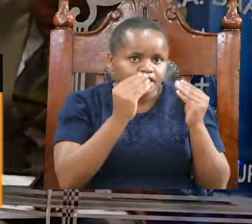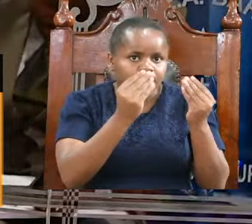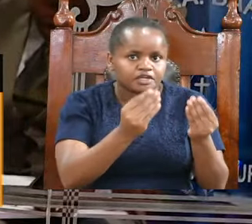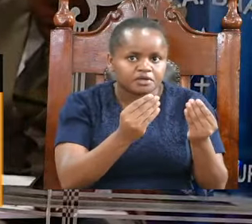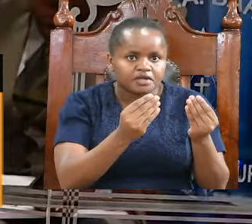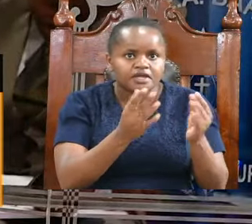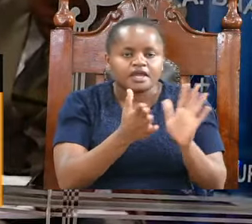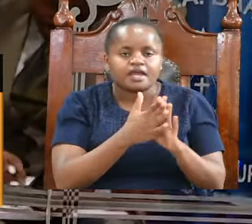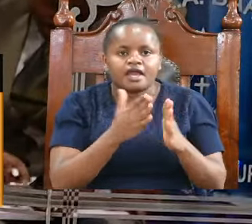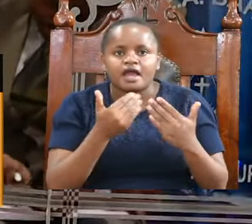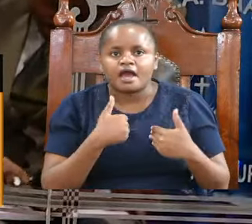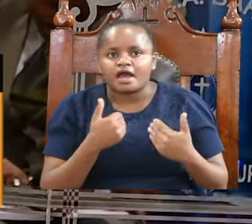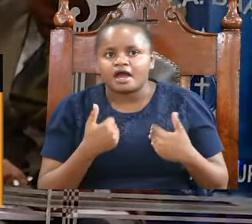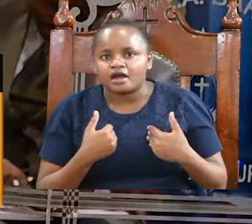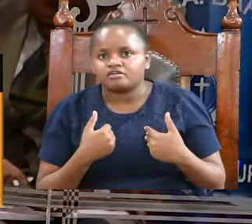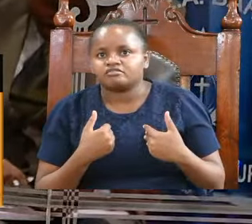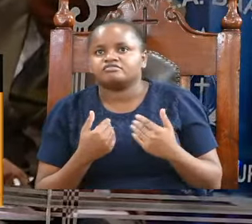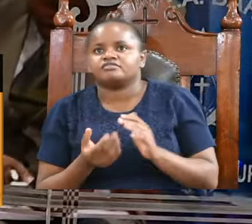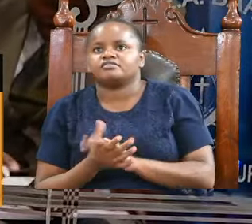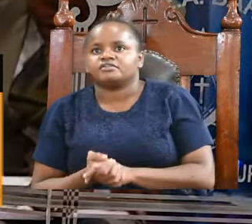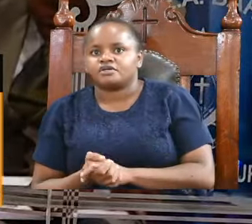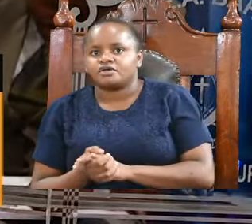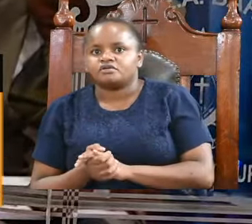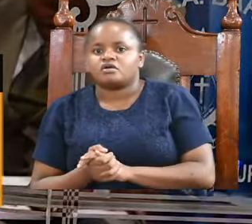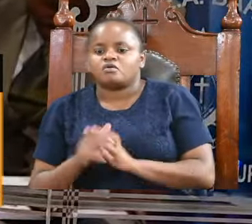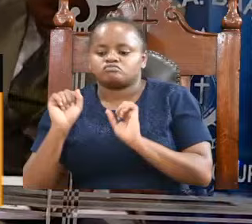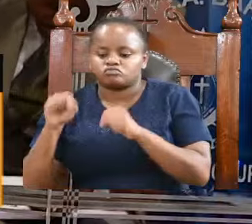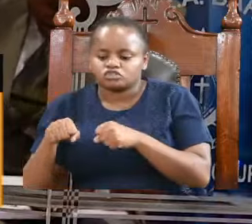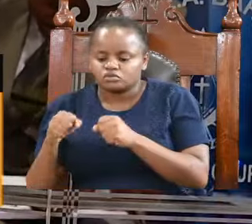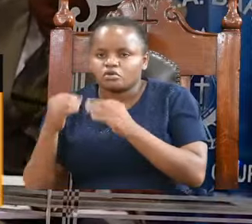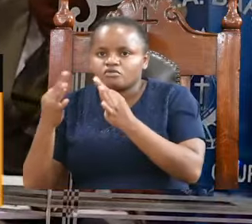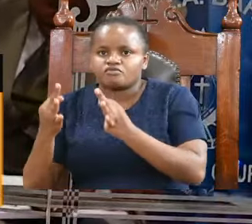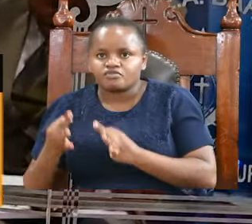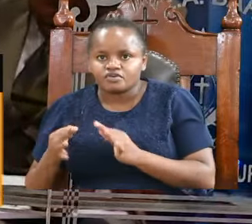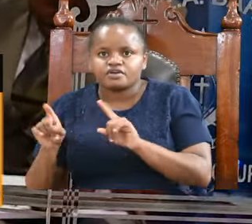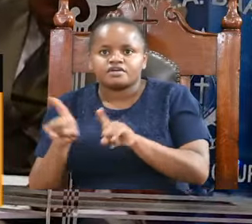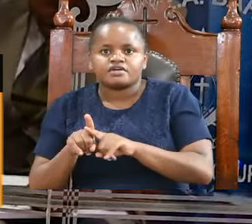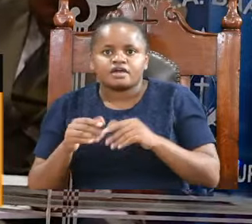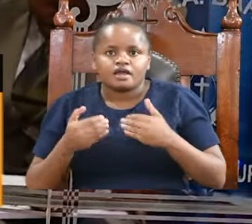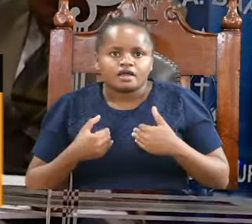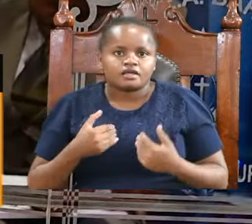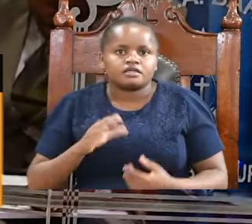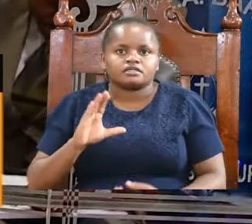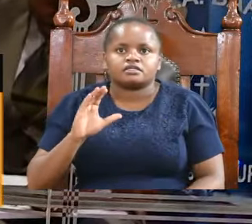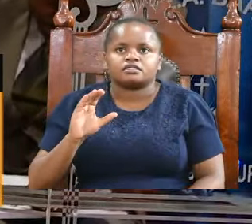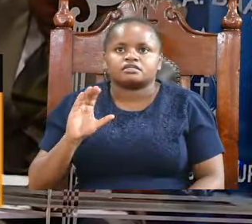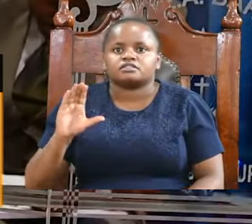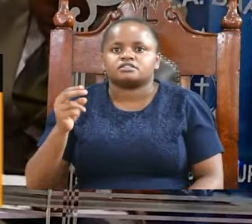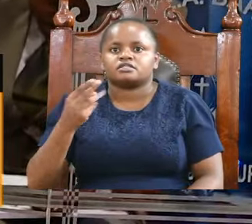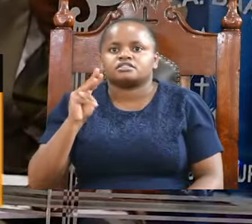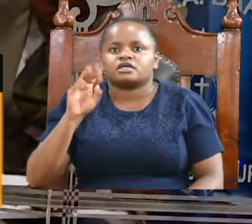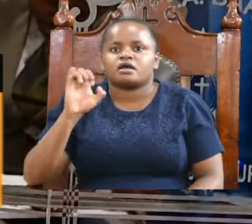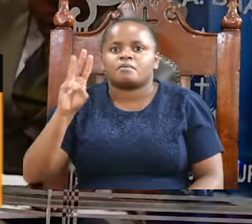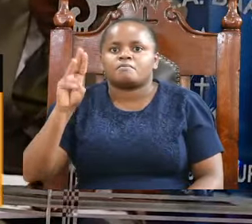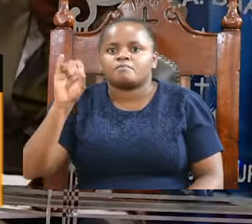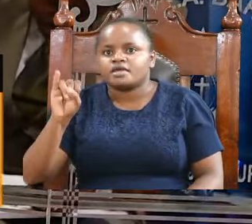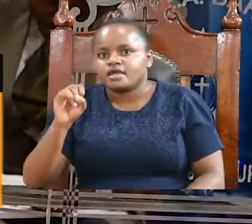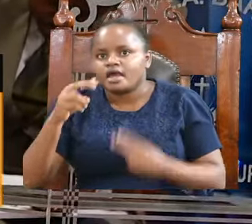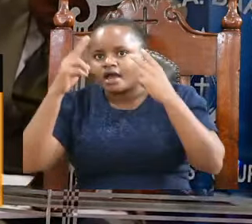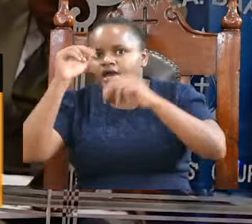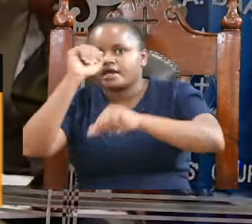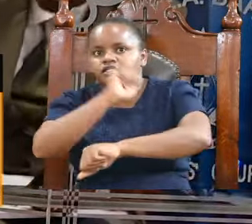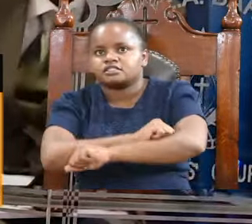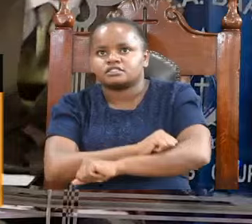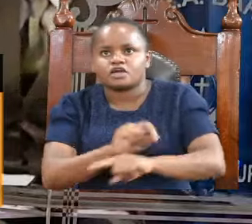We have adjacent possible finance. We have Chachami High School, United Winners